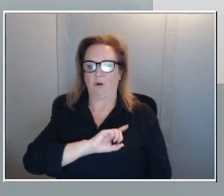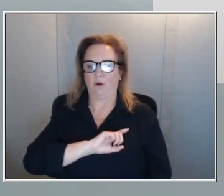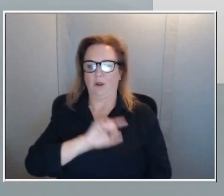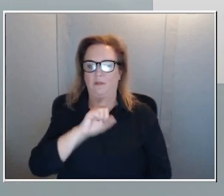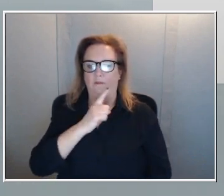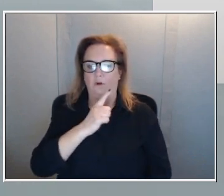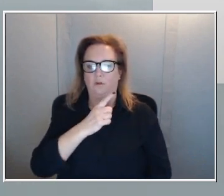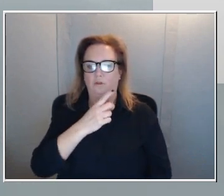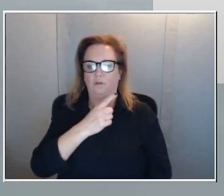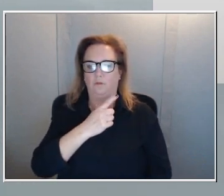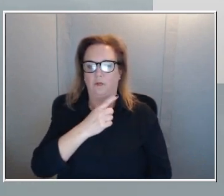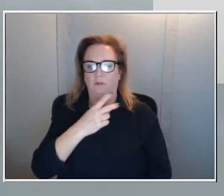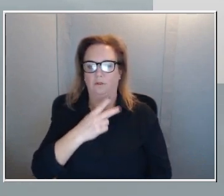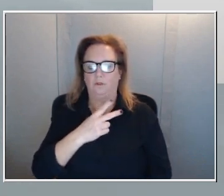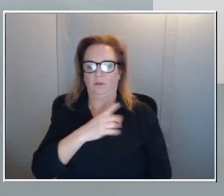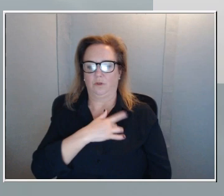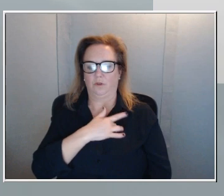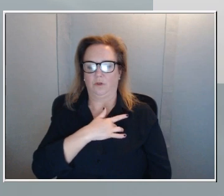beats